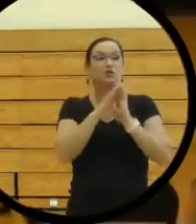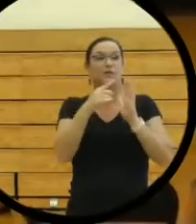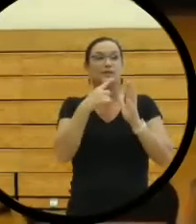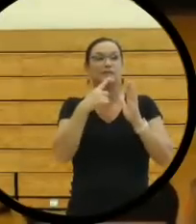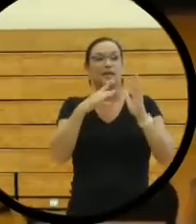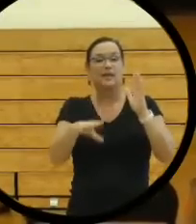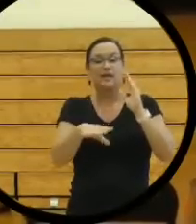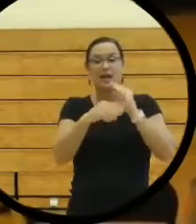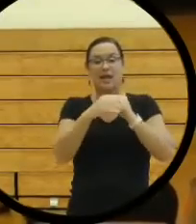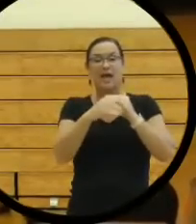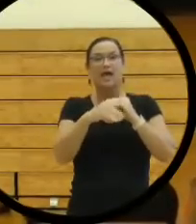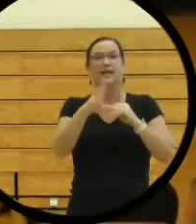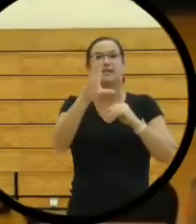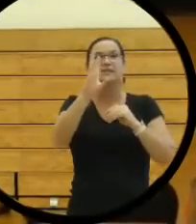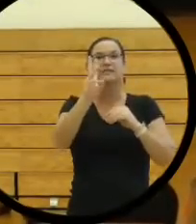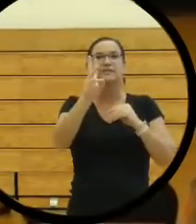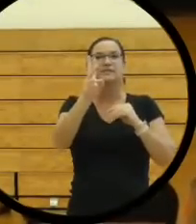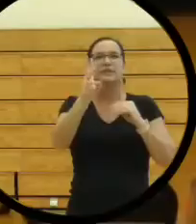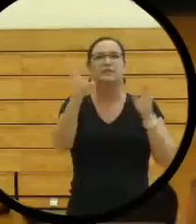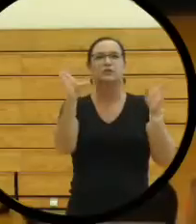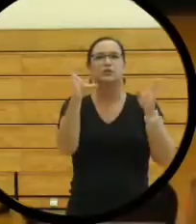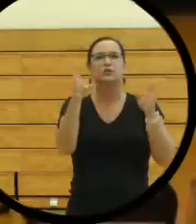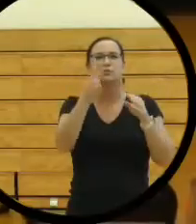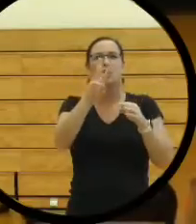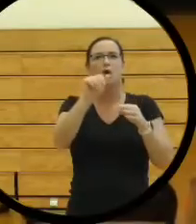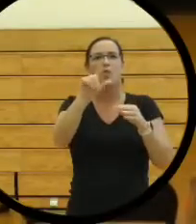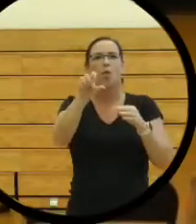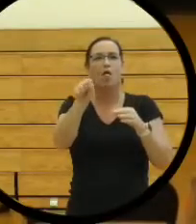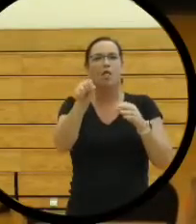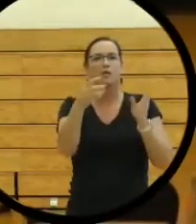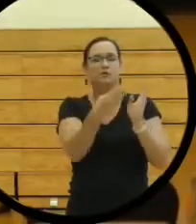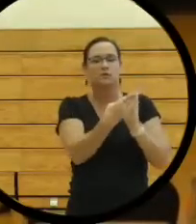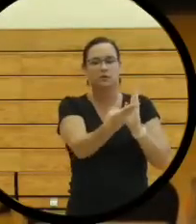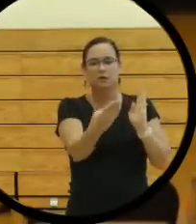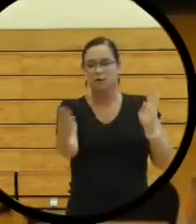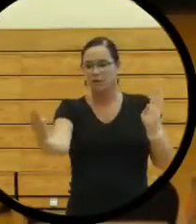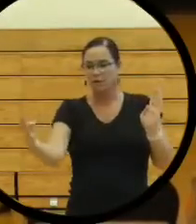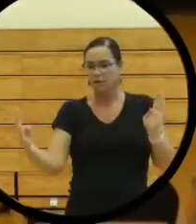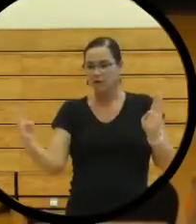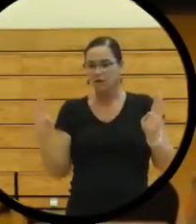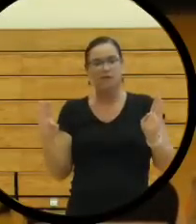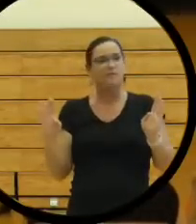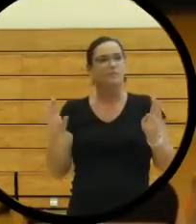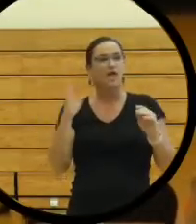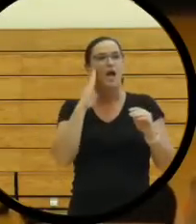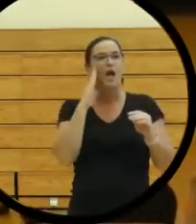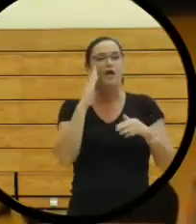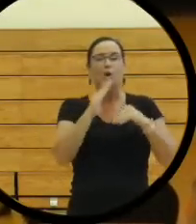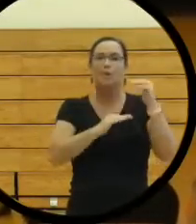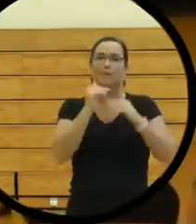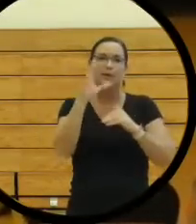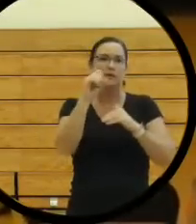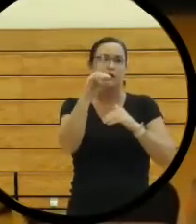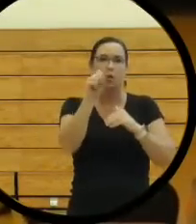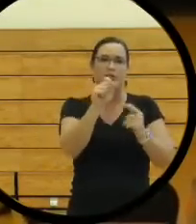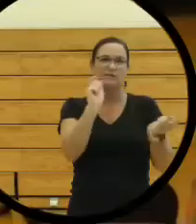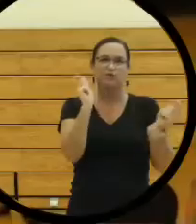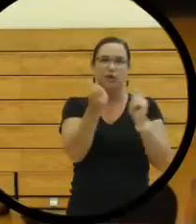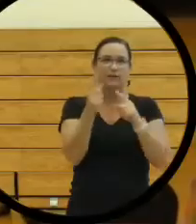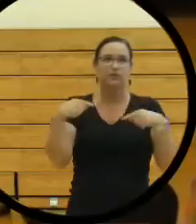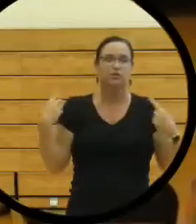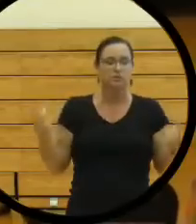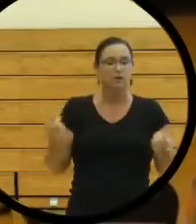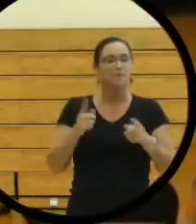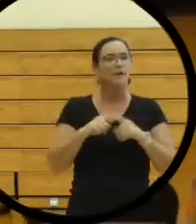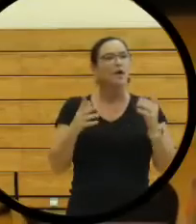add 6 little walls around the base of their house attached to the foundation. Now, I know building codes have changed over time,